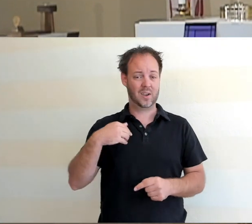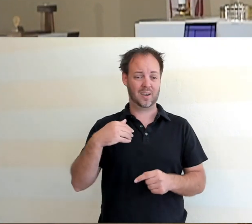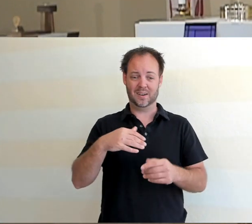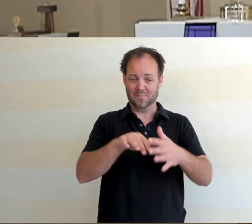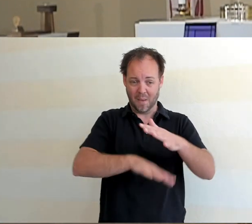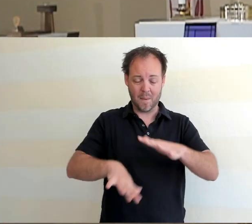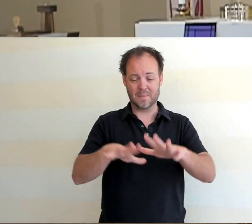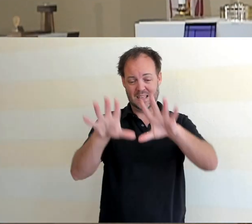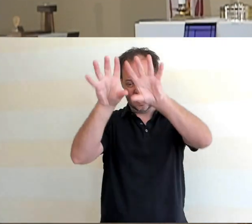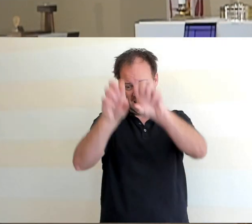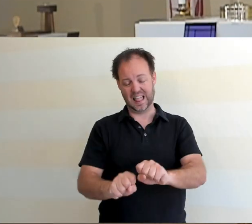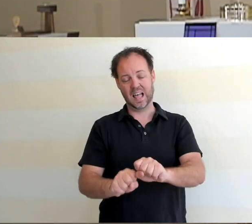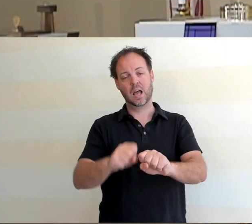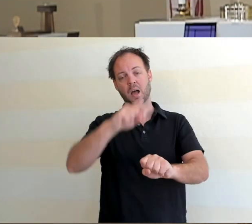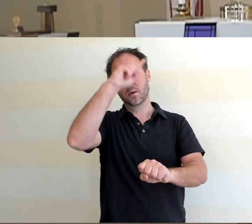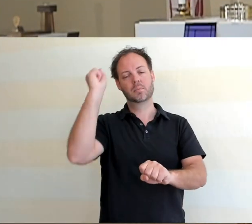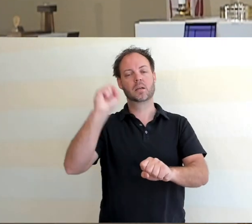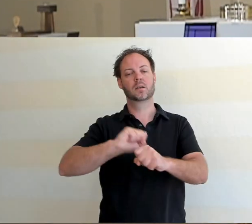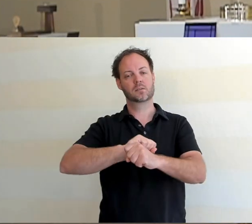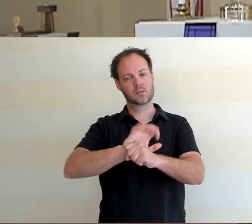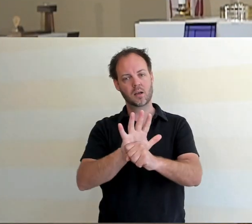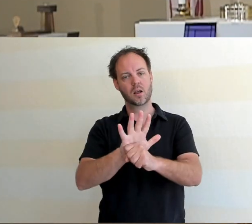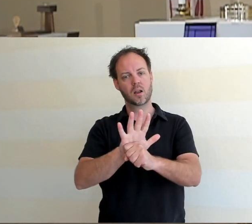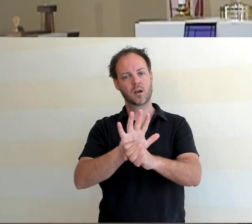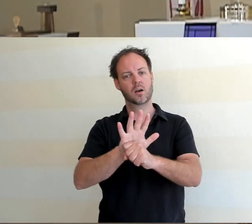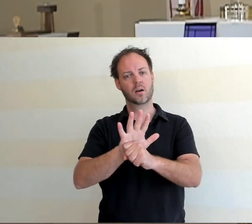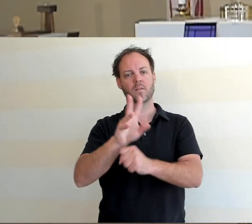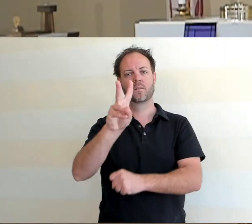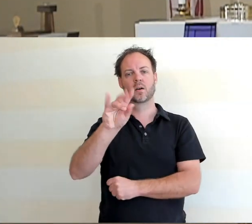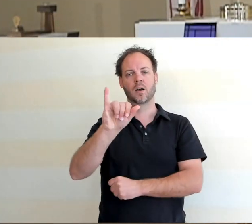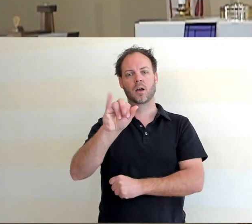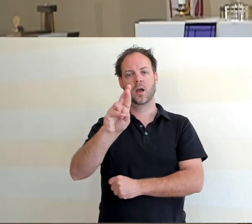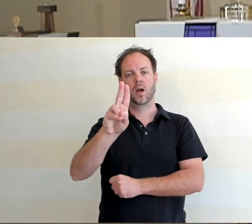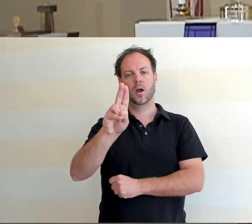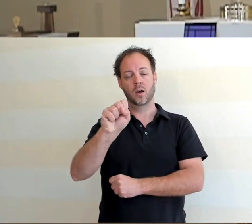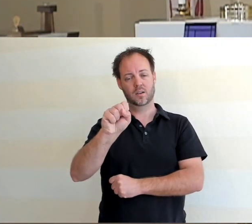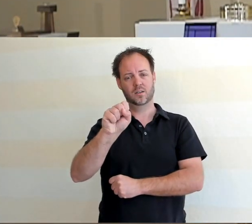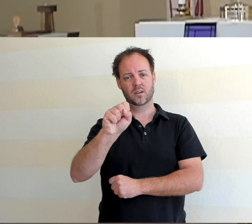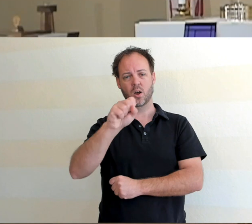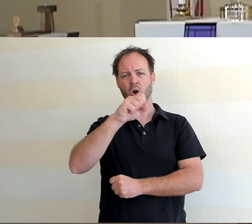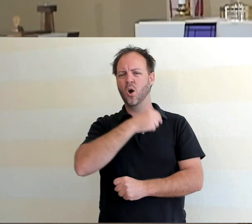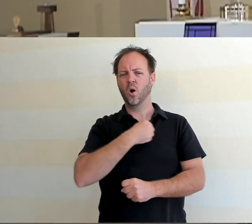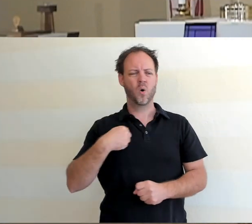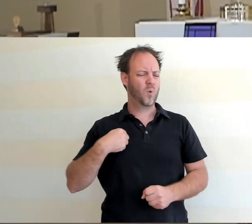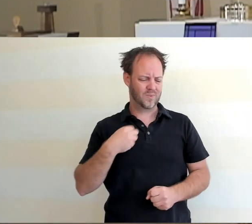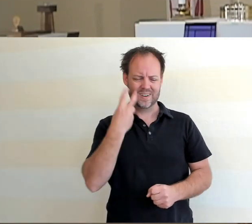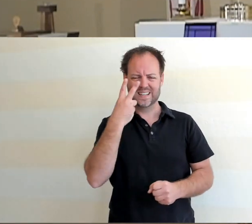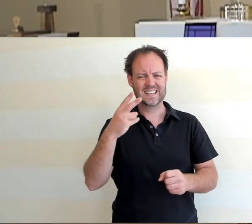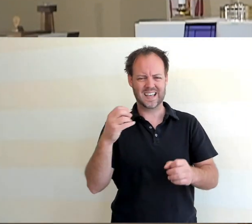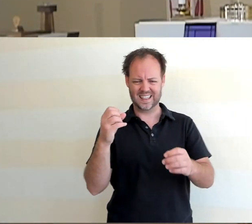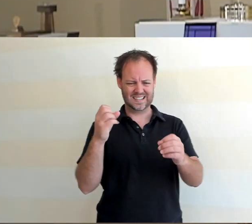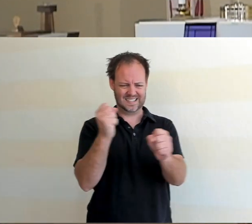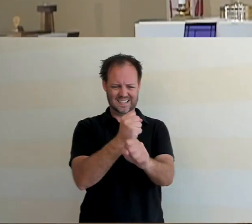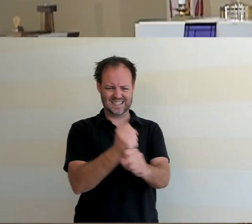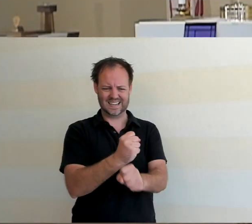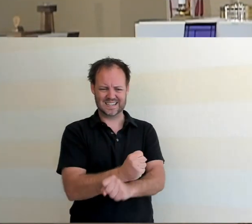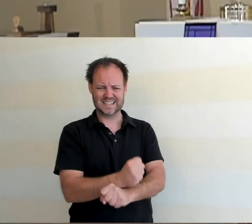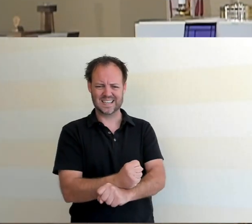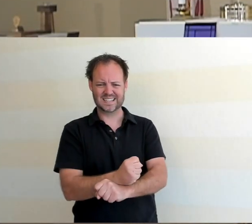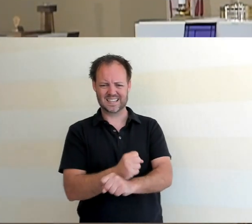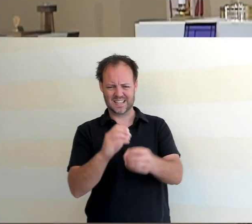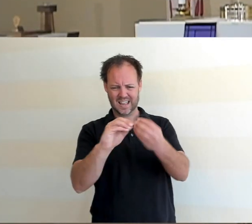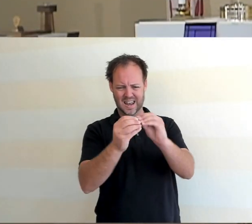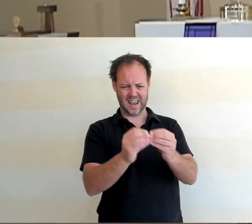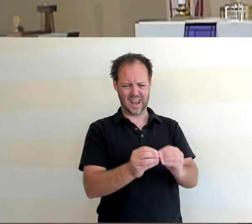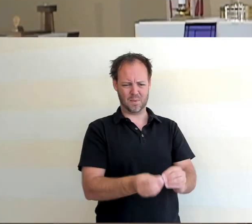of this coronavirus. We are bombarded by statistics that can spin us in circles and